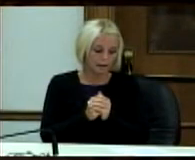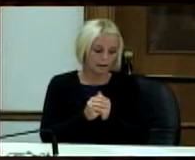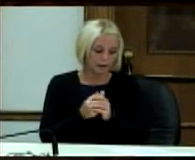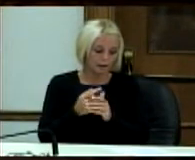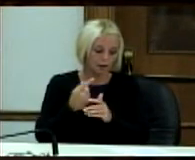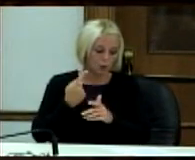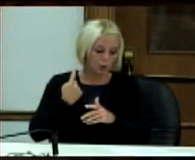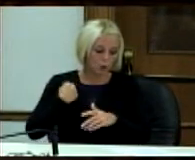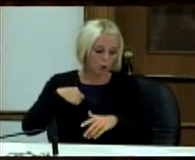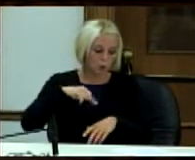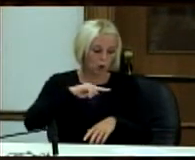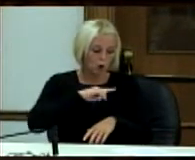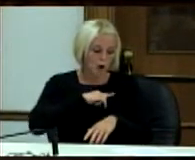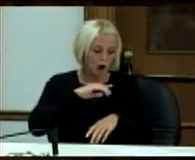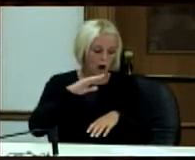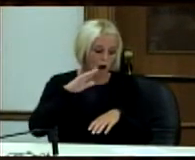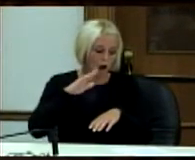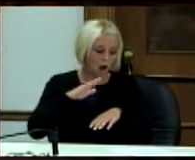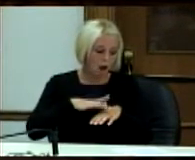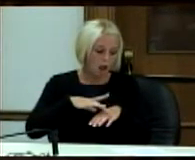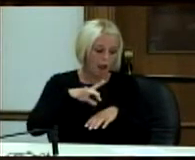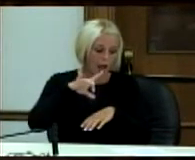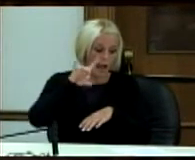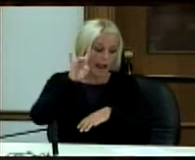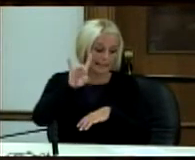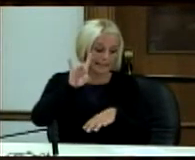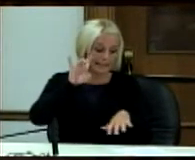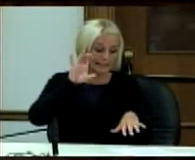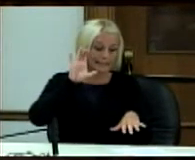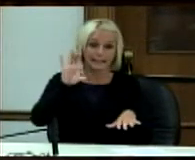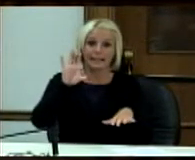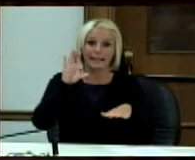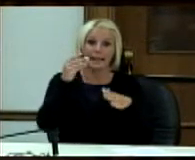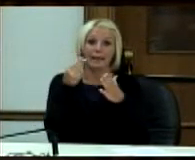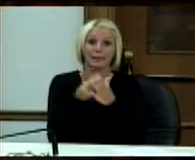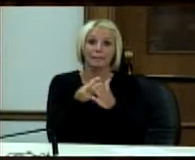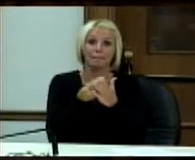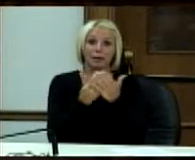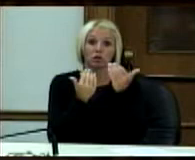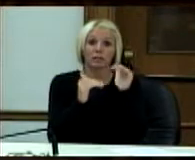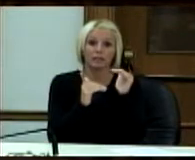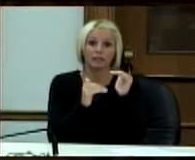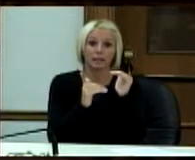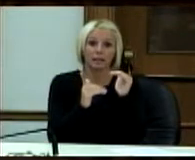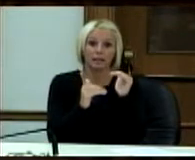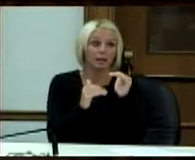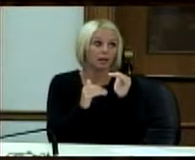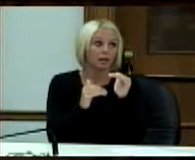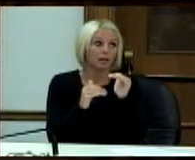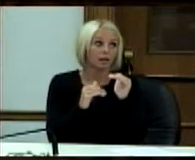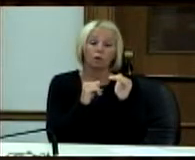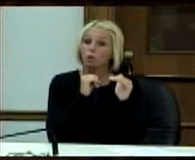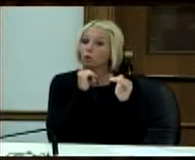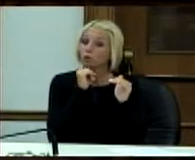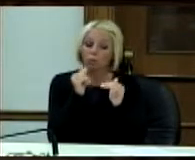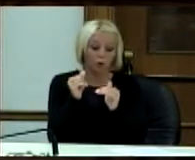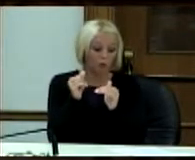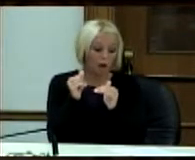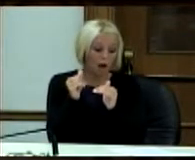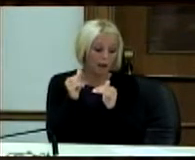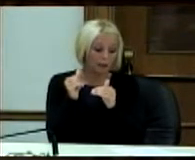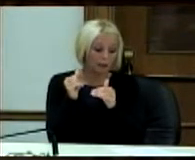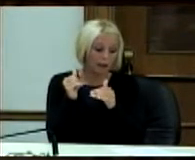we are on to item 8C, the budget. We do not have an